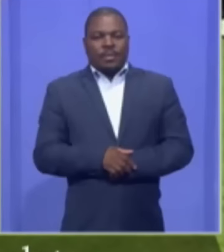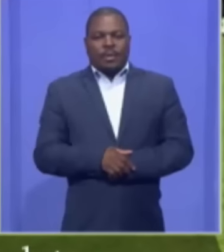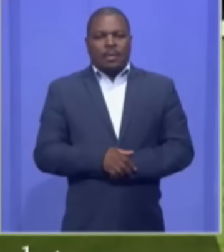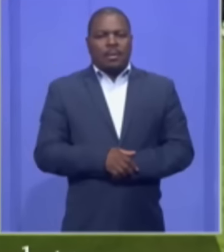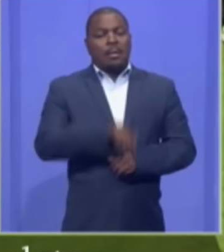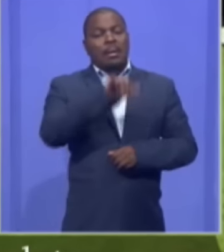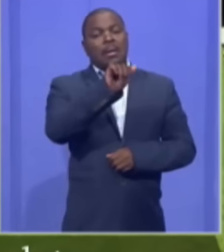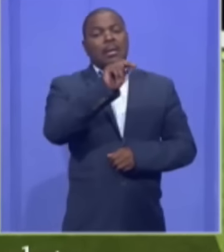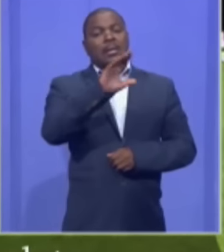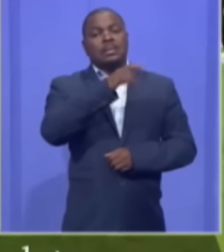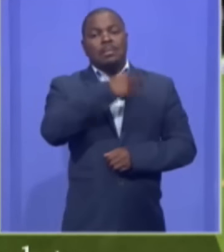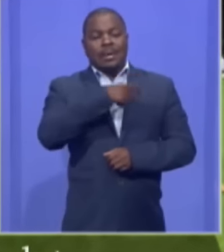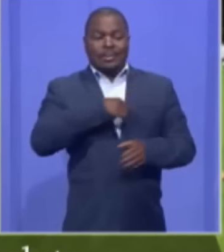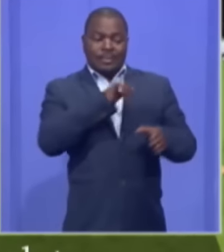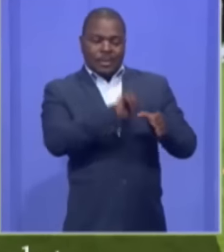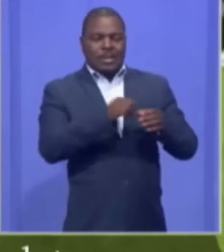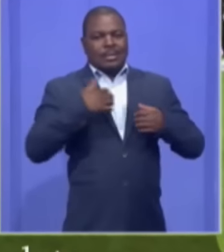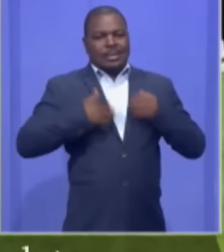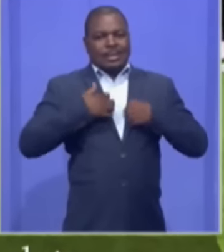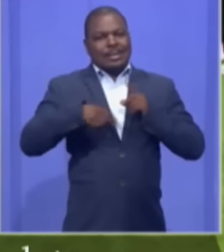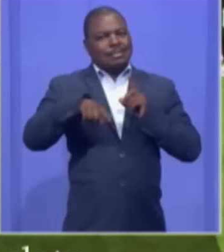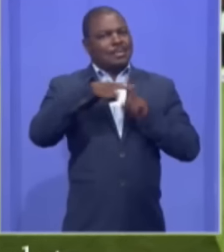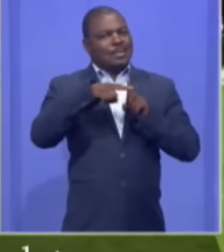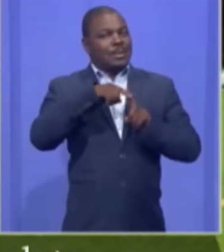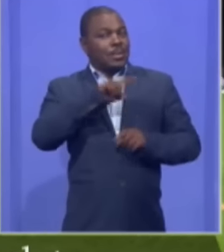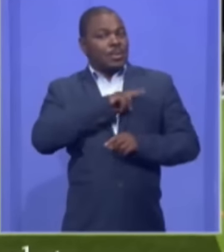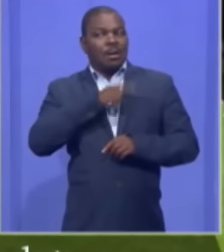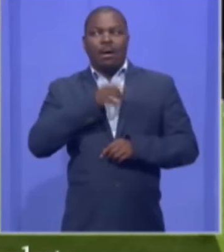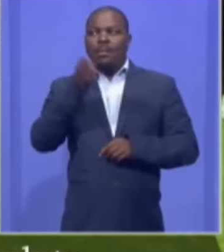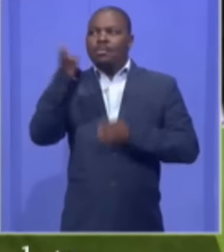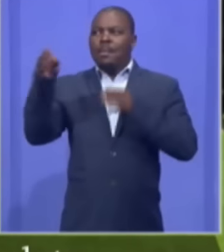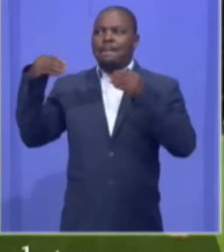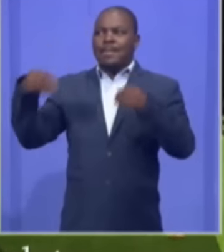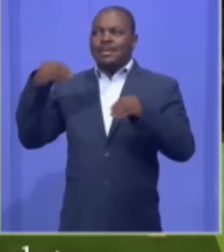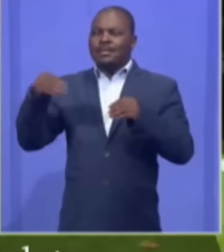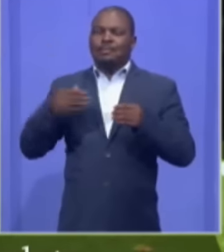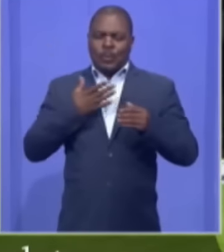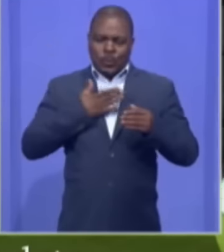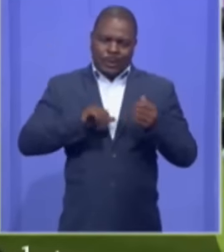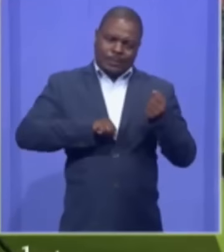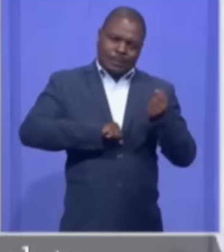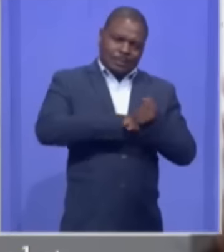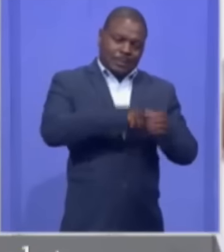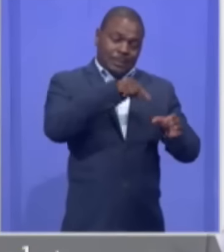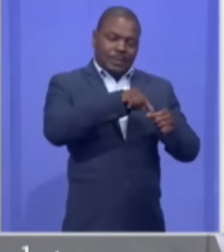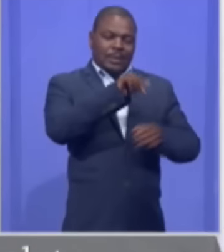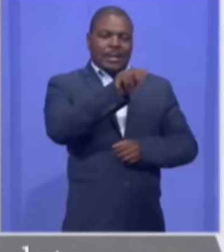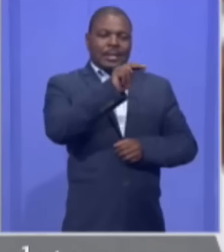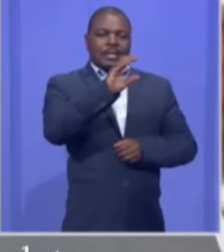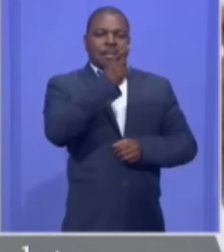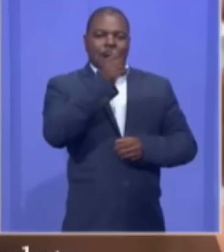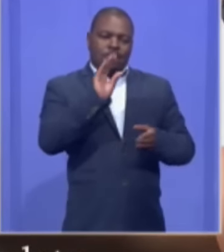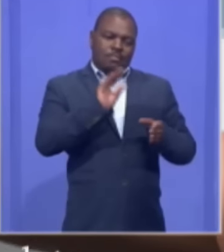Mopresidente wa ANC o tletse morolo ka tshehetso e bontshwang ke bahwebi ho thusa ANC ka ditjhelete.